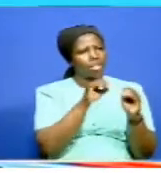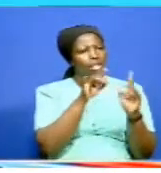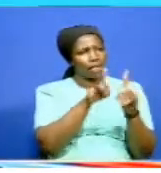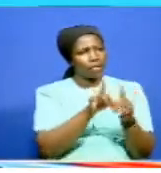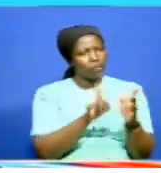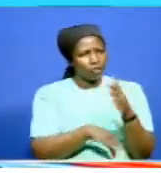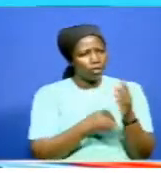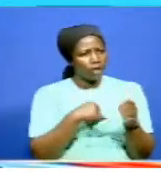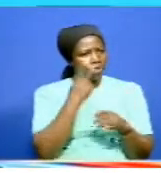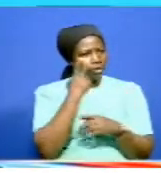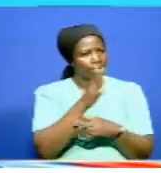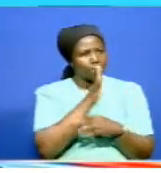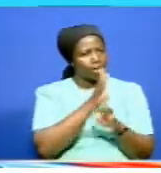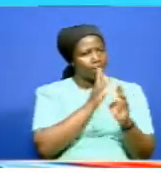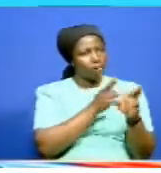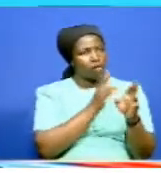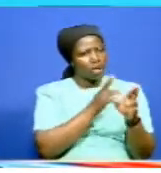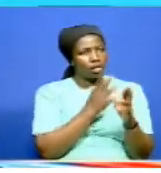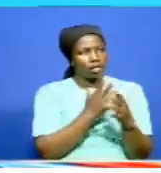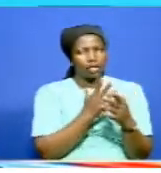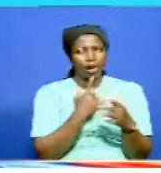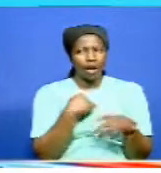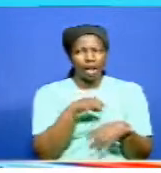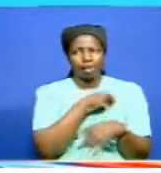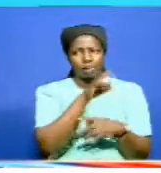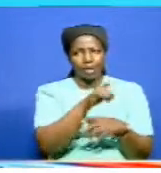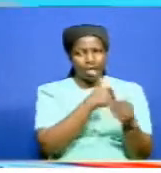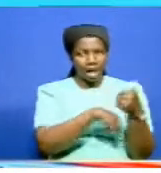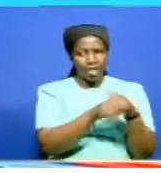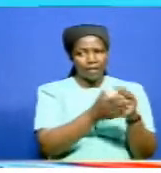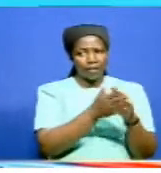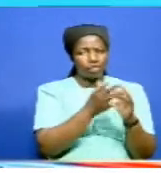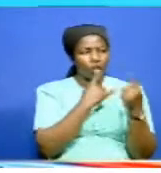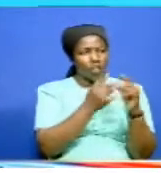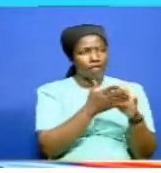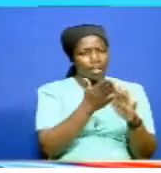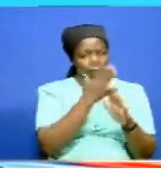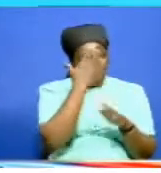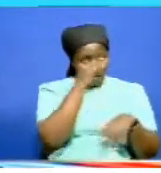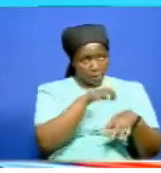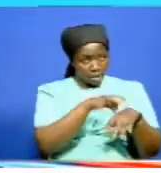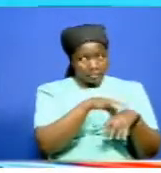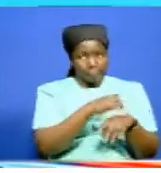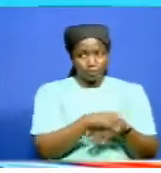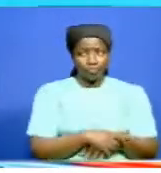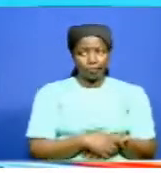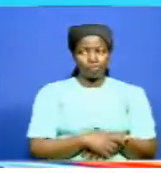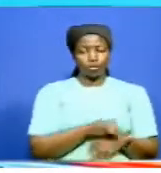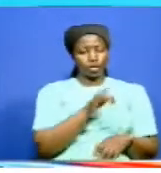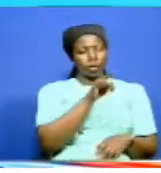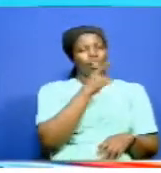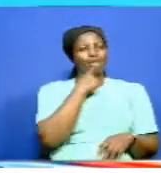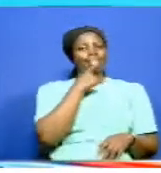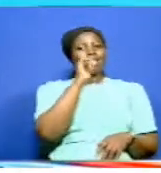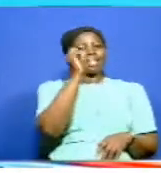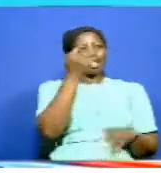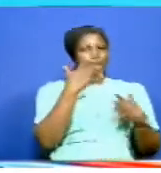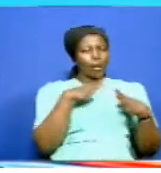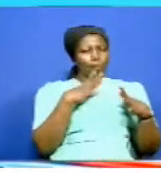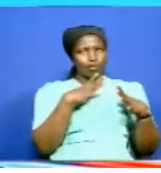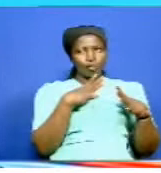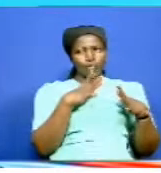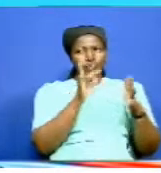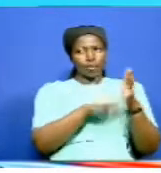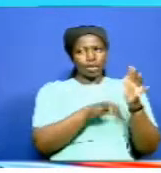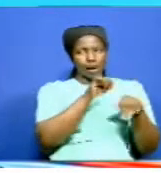reported. But of course, we need to pick up the pace because of time. But what would you say, or what do you tell Kenyans in regards to